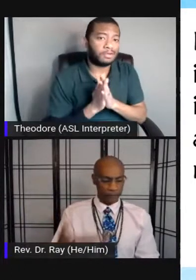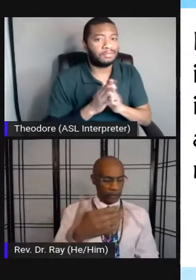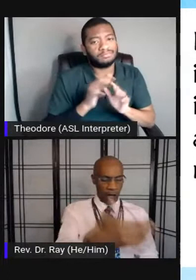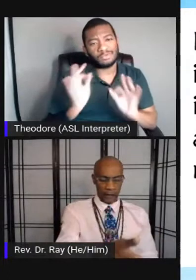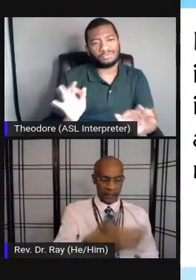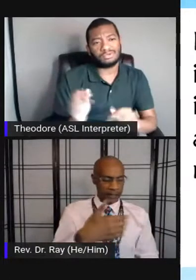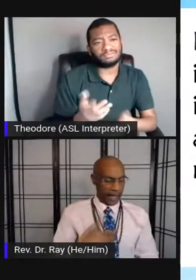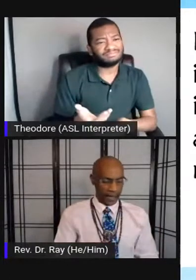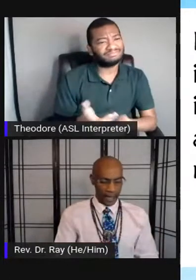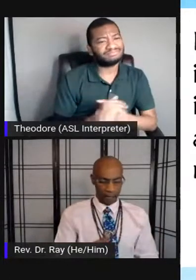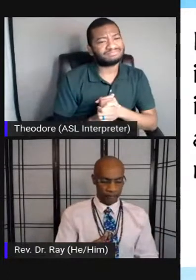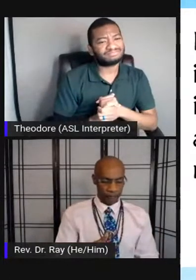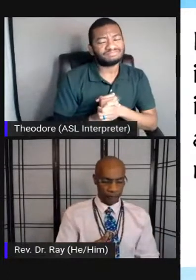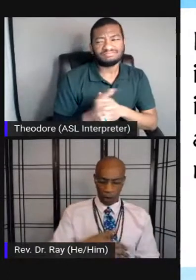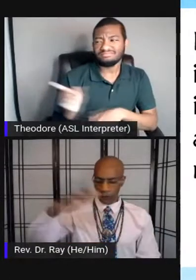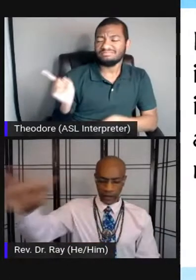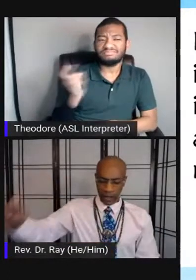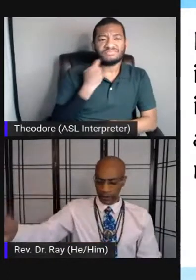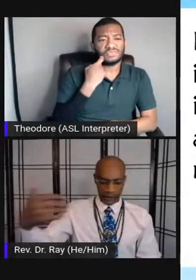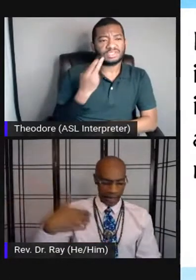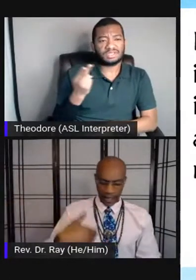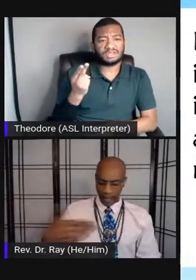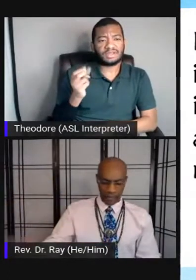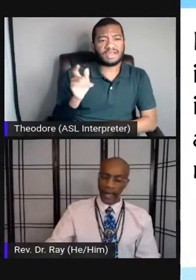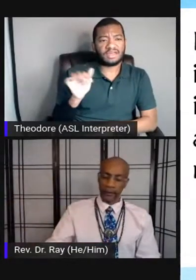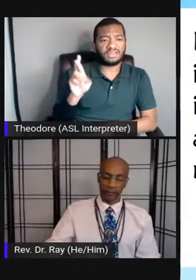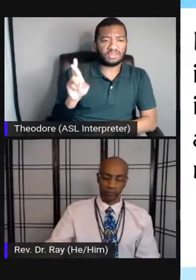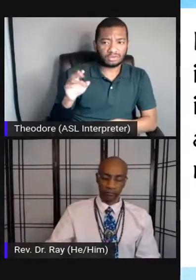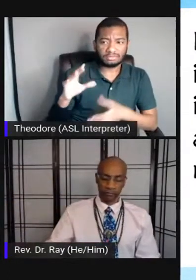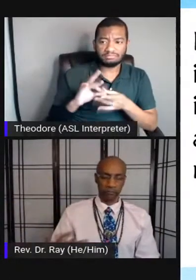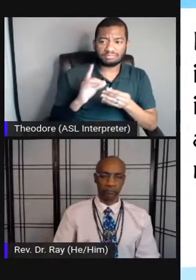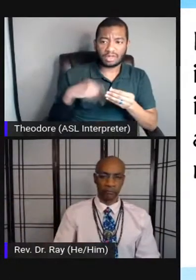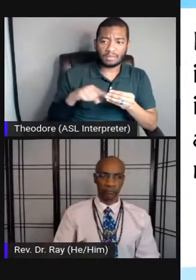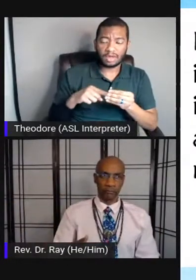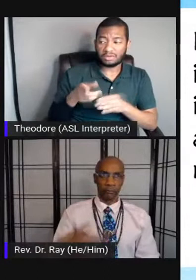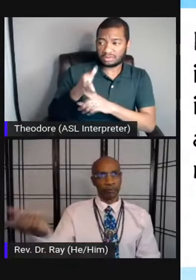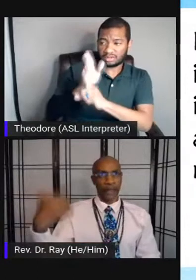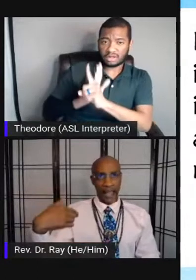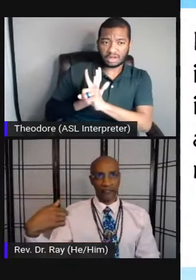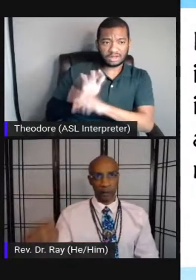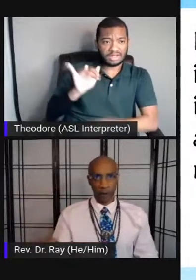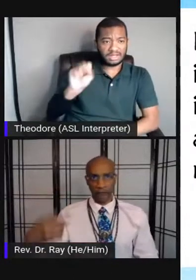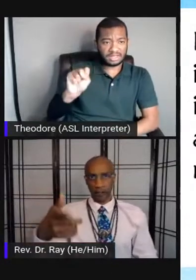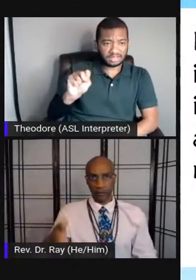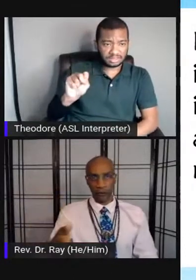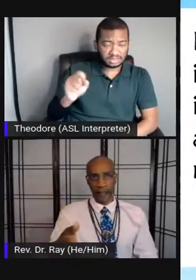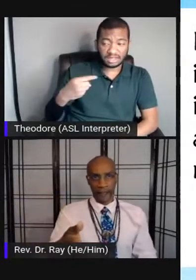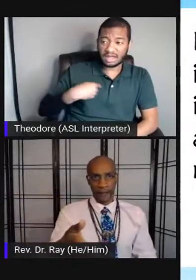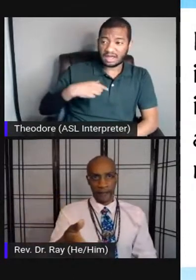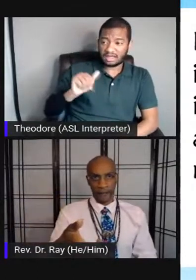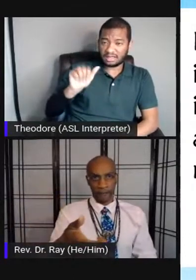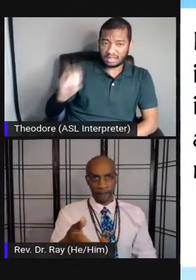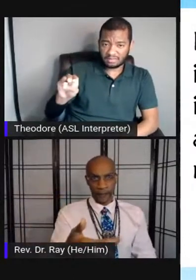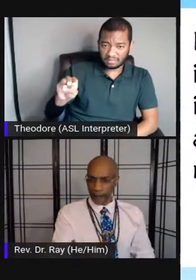practice, God is, I am. All that God is, I am that. But I have to be perfect before I